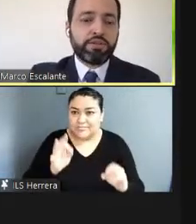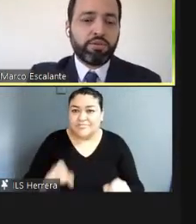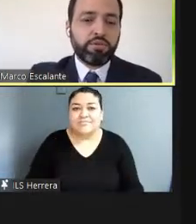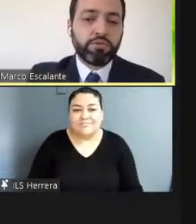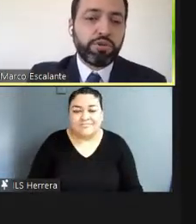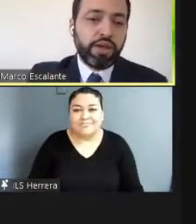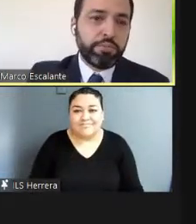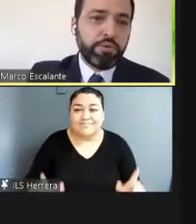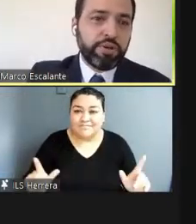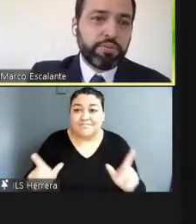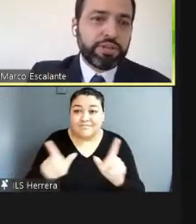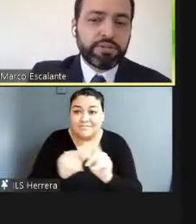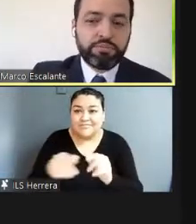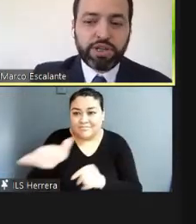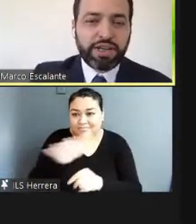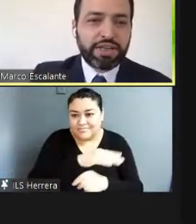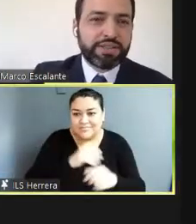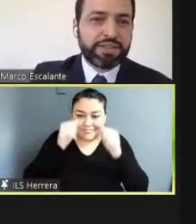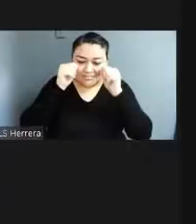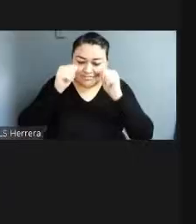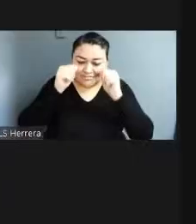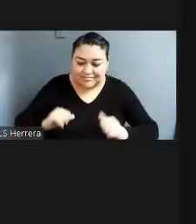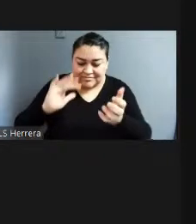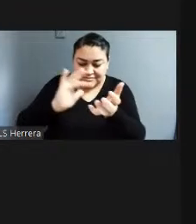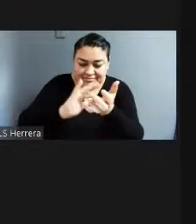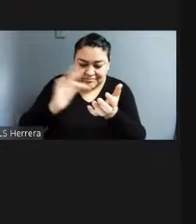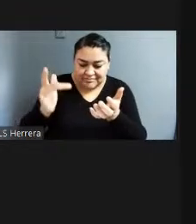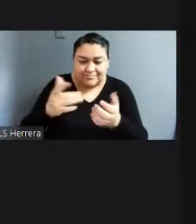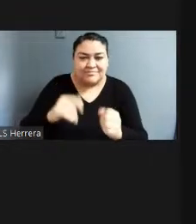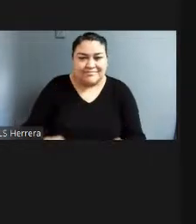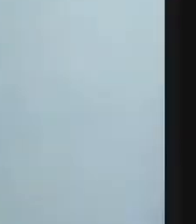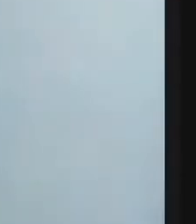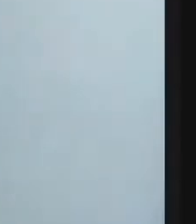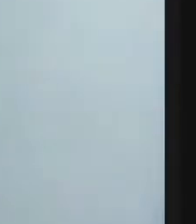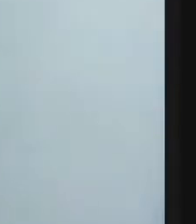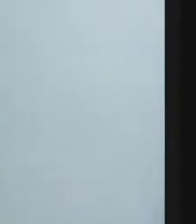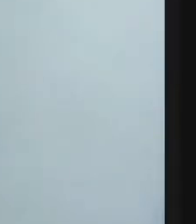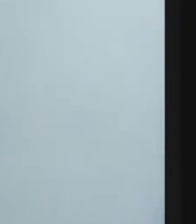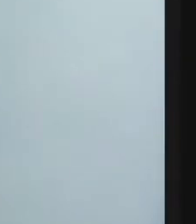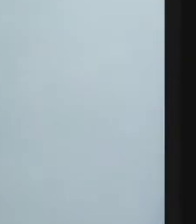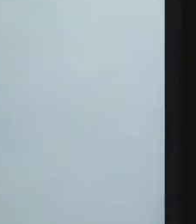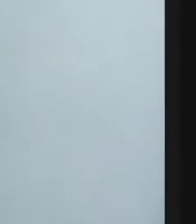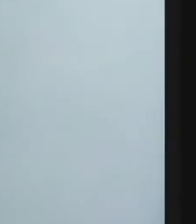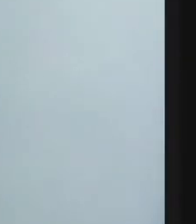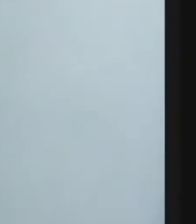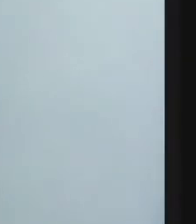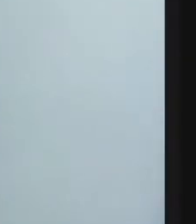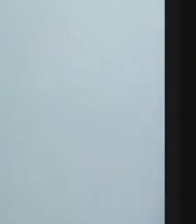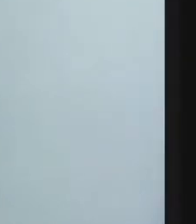for the various higher education institutions. So thanks to all of you for your time.